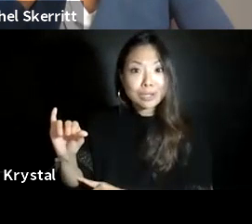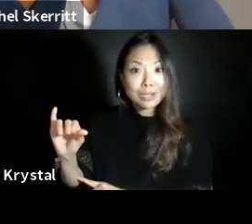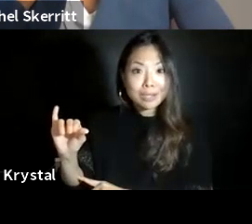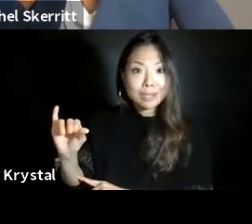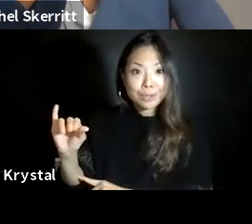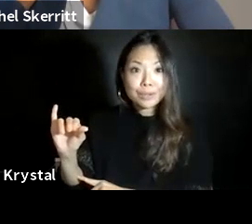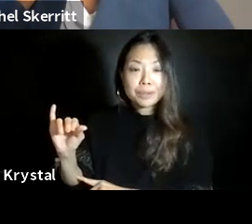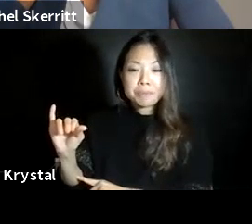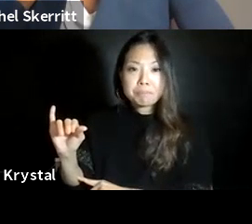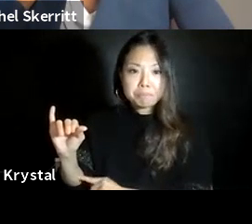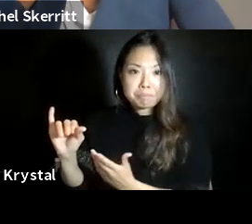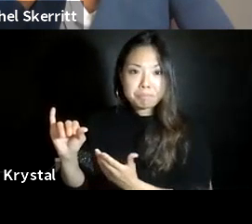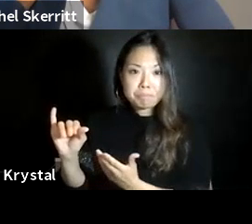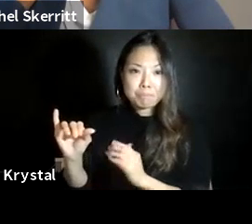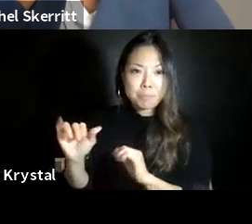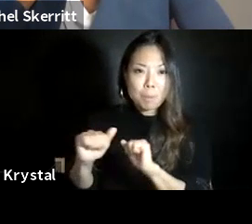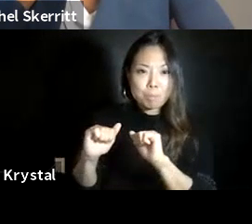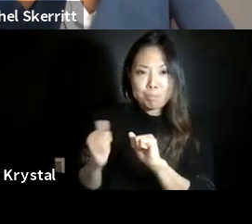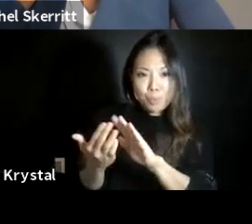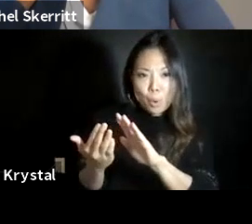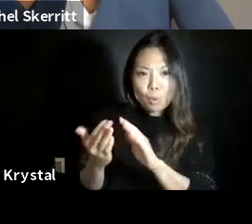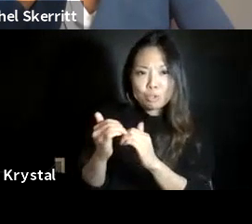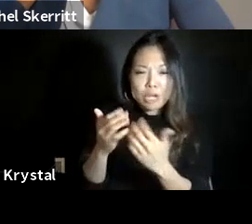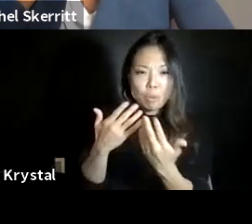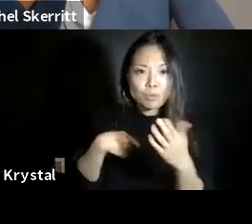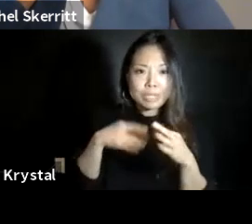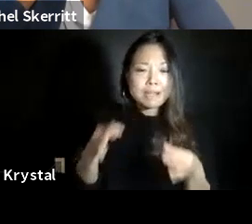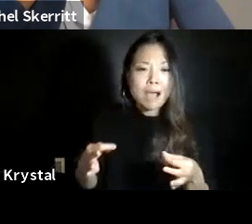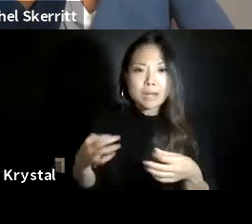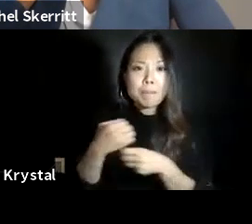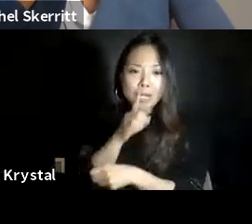whatever way we decide still ensures neighborhood diversity.